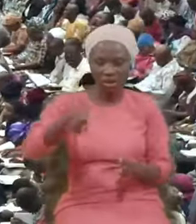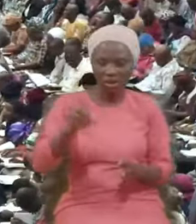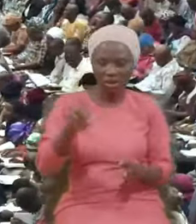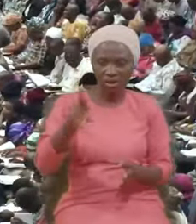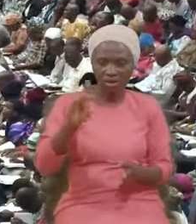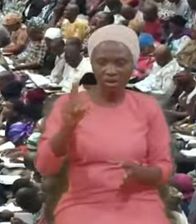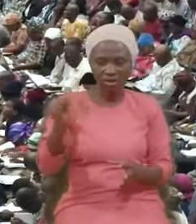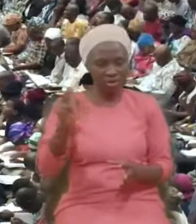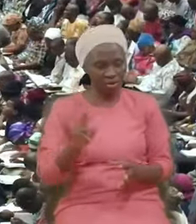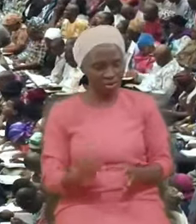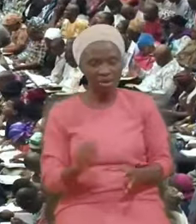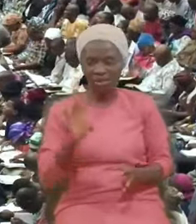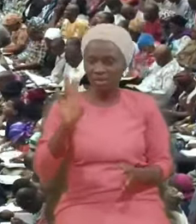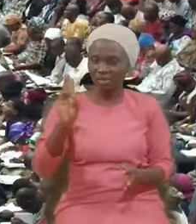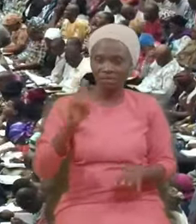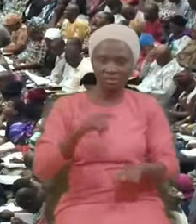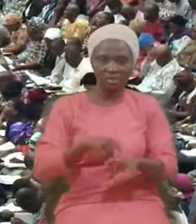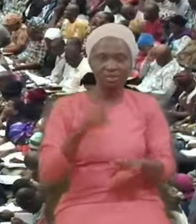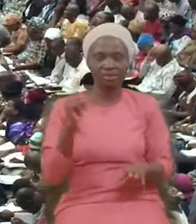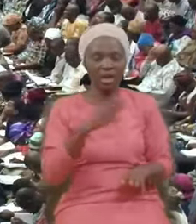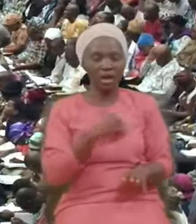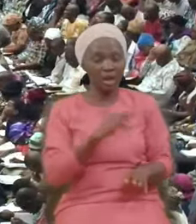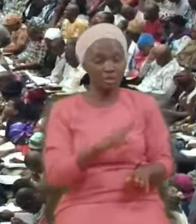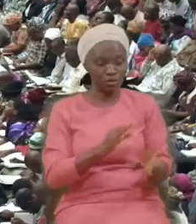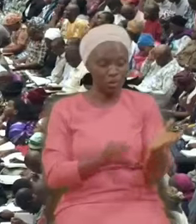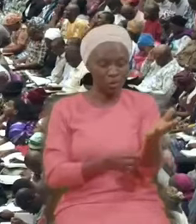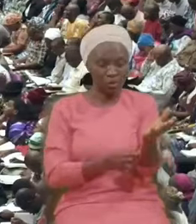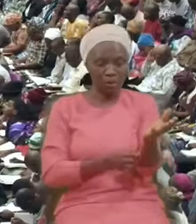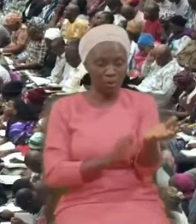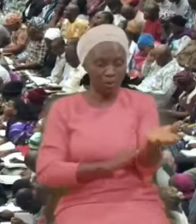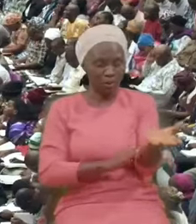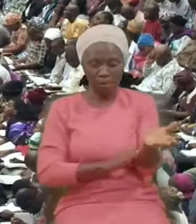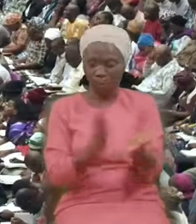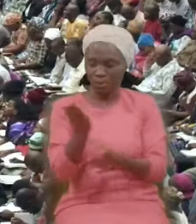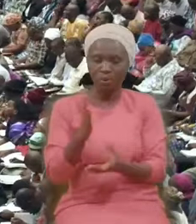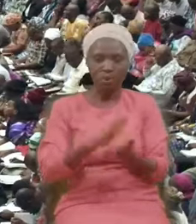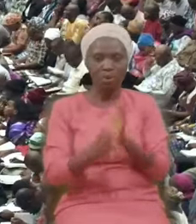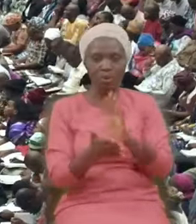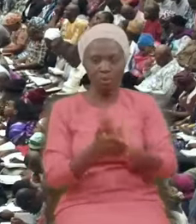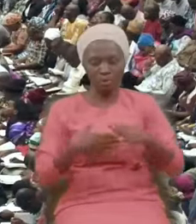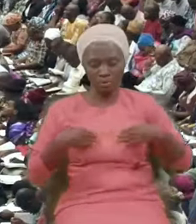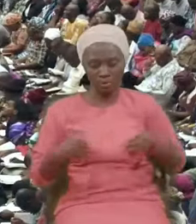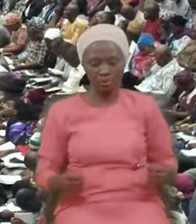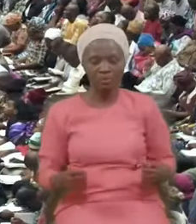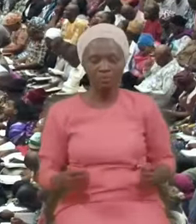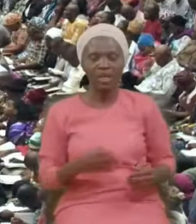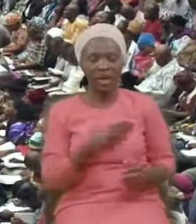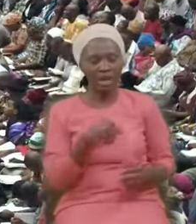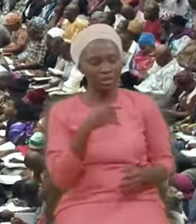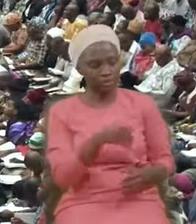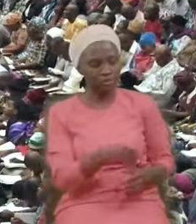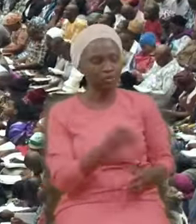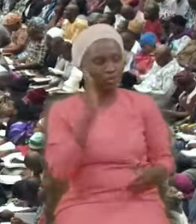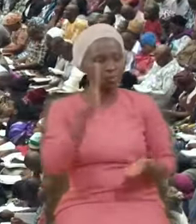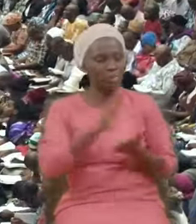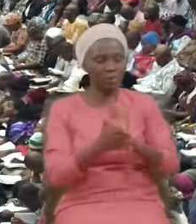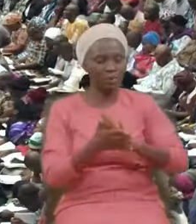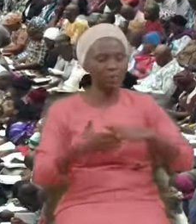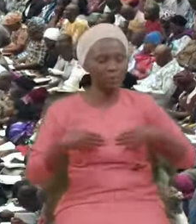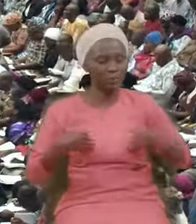and thy flesh shall come again to thee, and thou shalt be